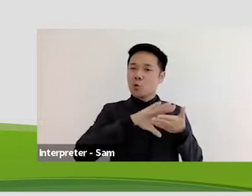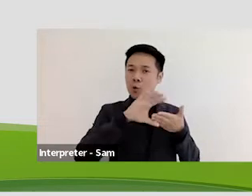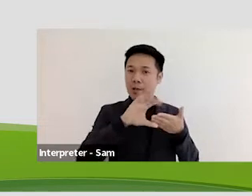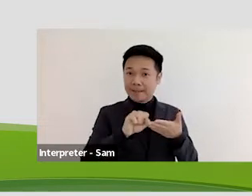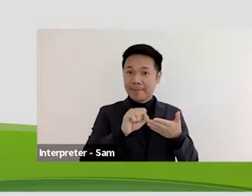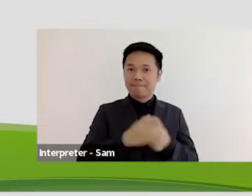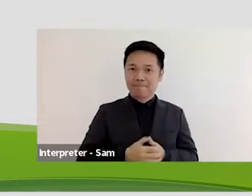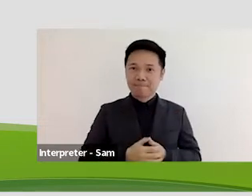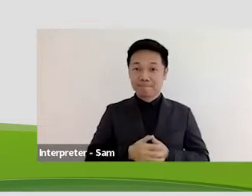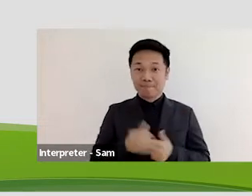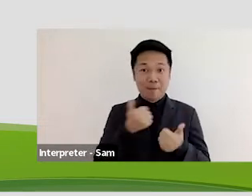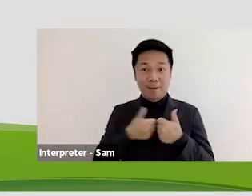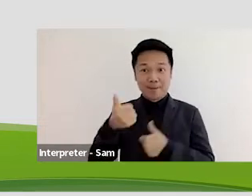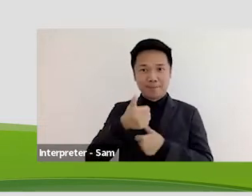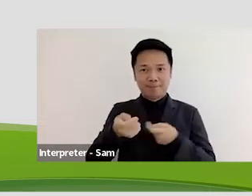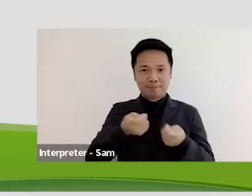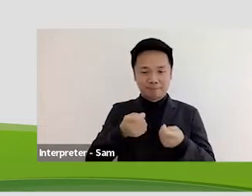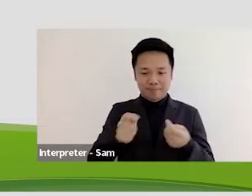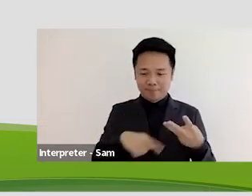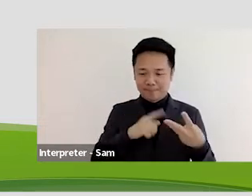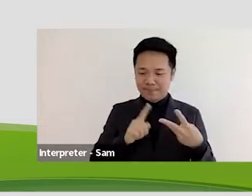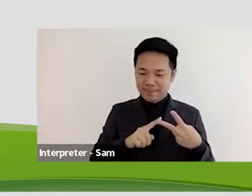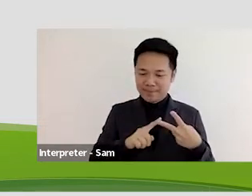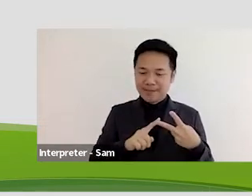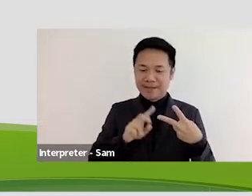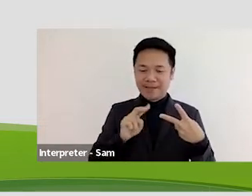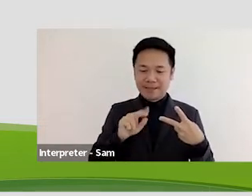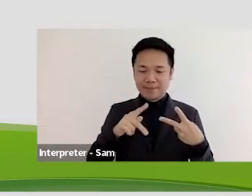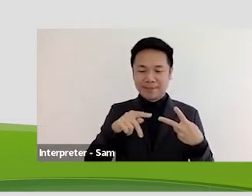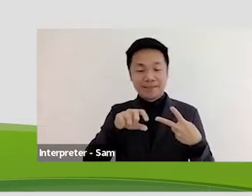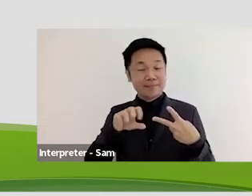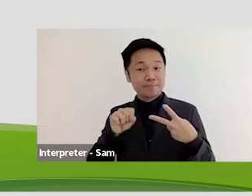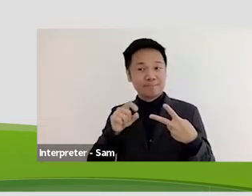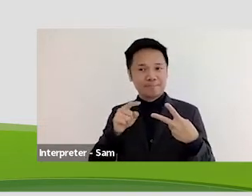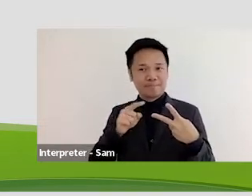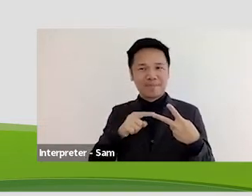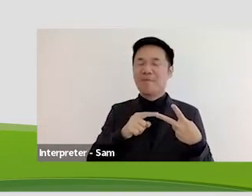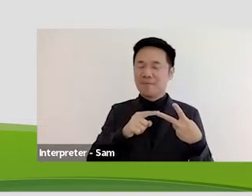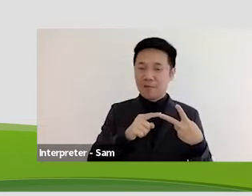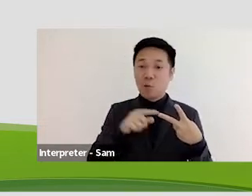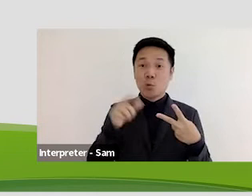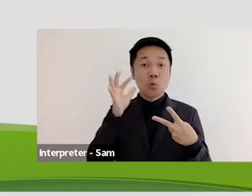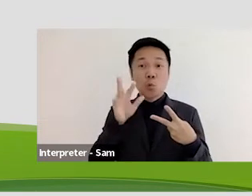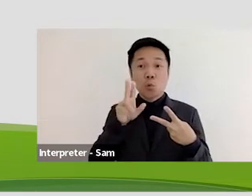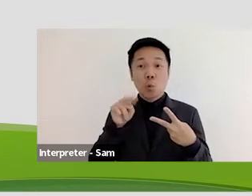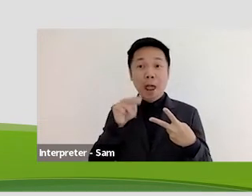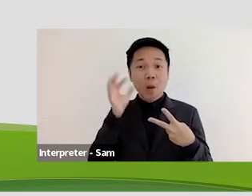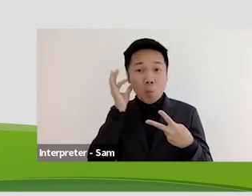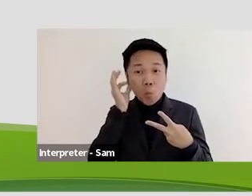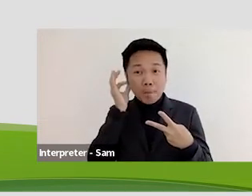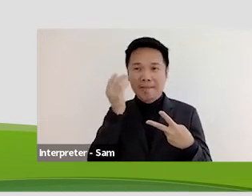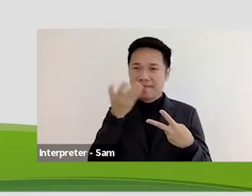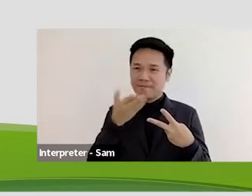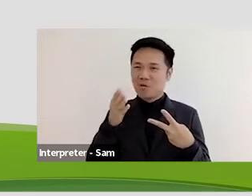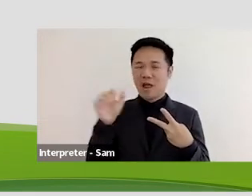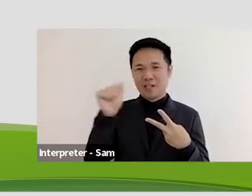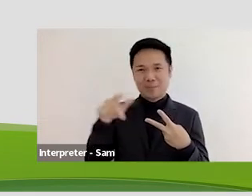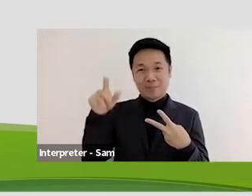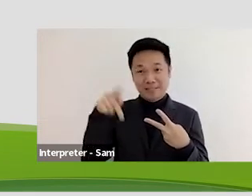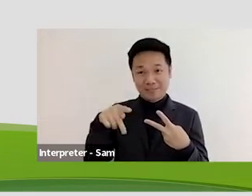Asia and the Pacific, and Ms. Nips is the officer in charge for the UN Women Regional Office for Asia and the